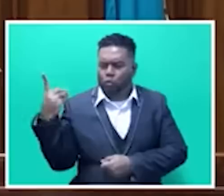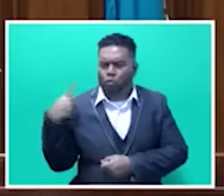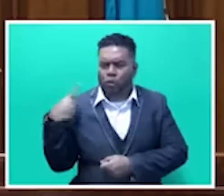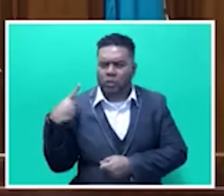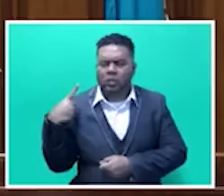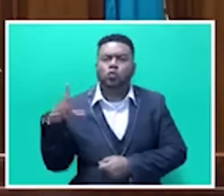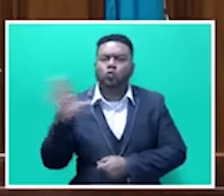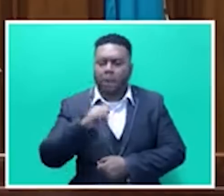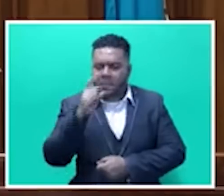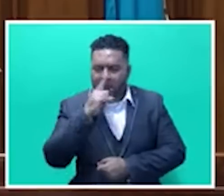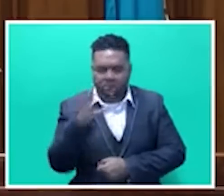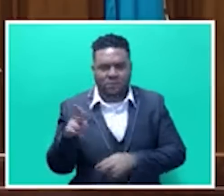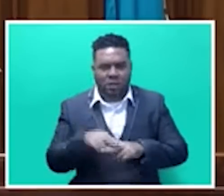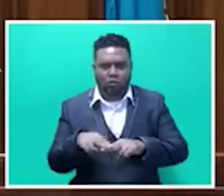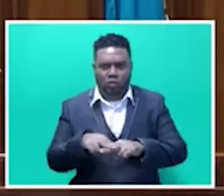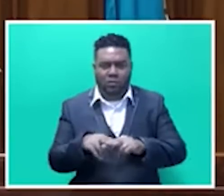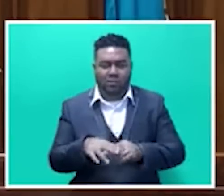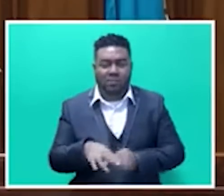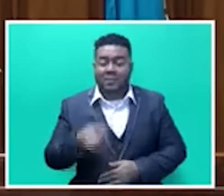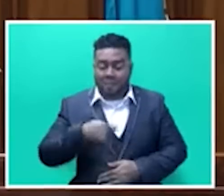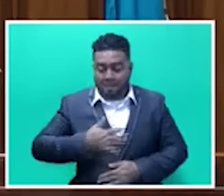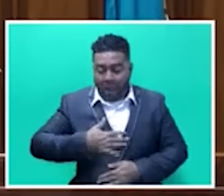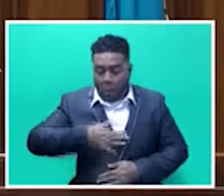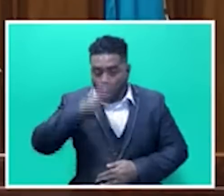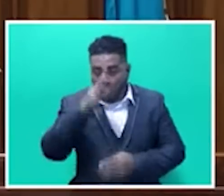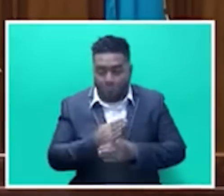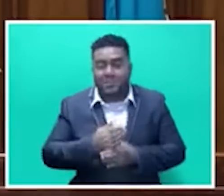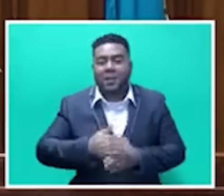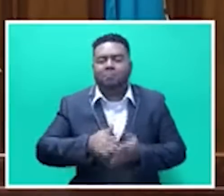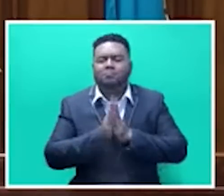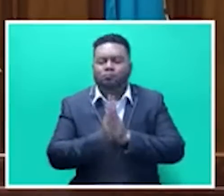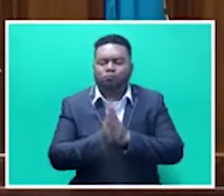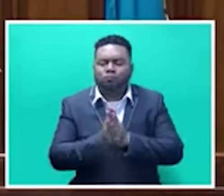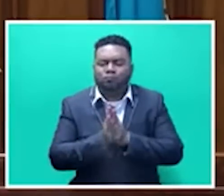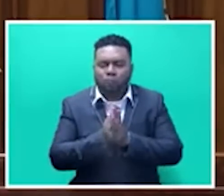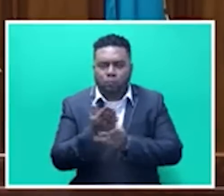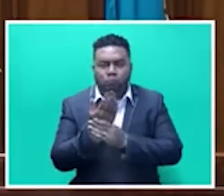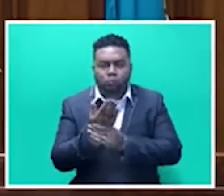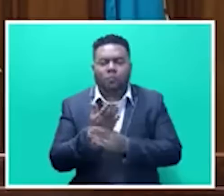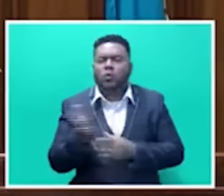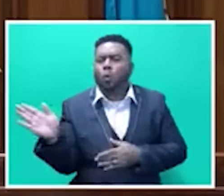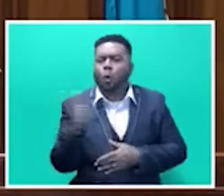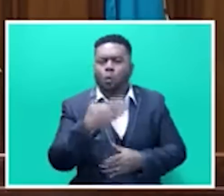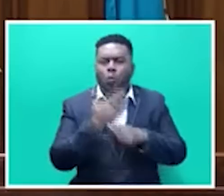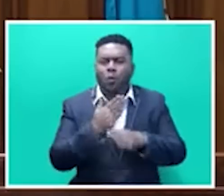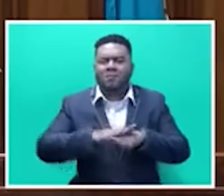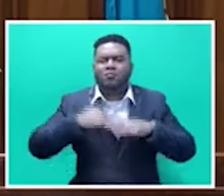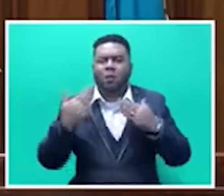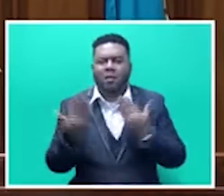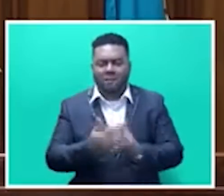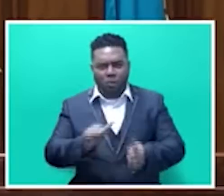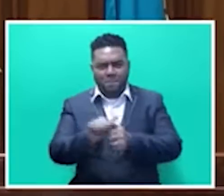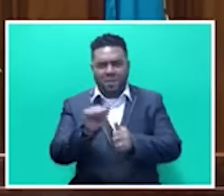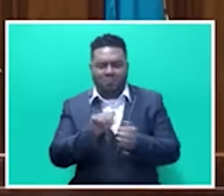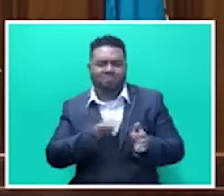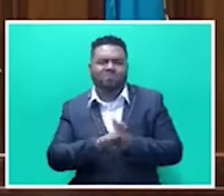people of Fiji. It is my hope and prayer that you must all work together for the betterment of our nation